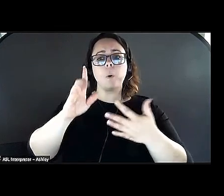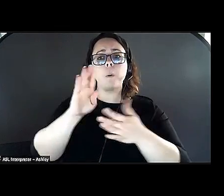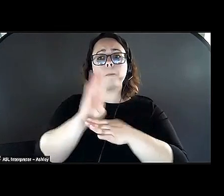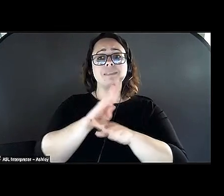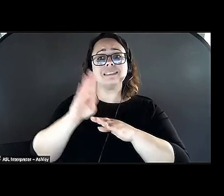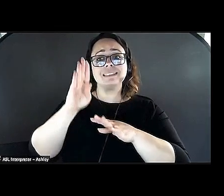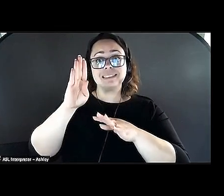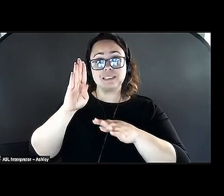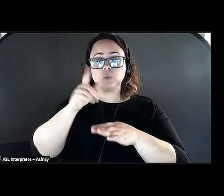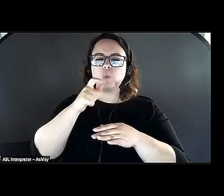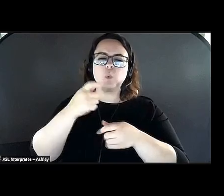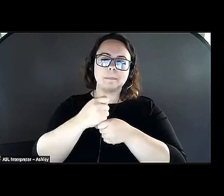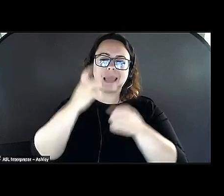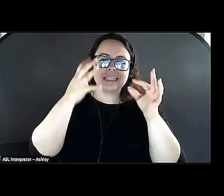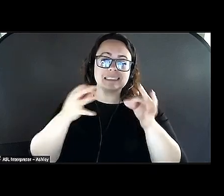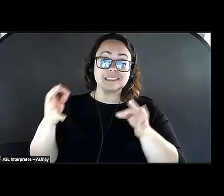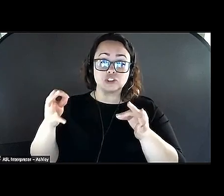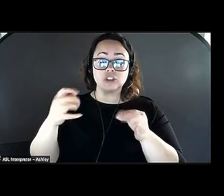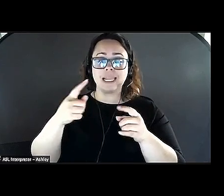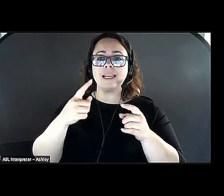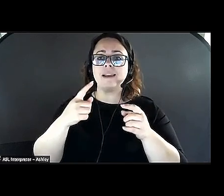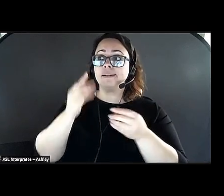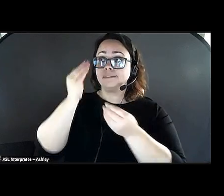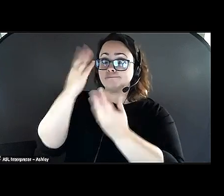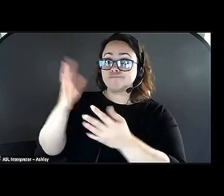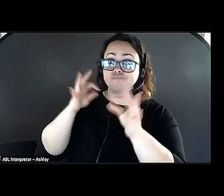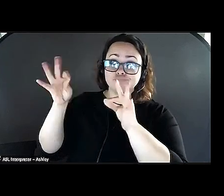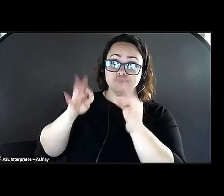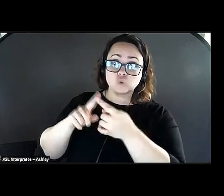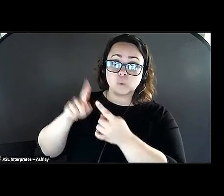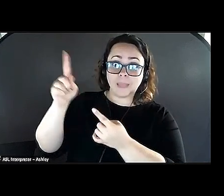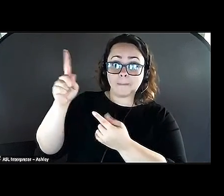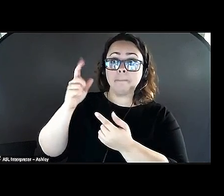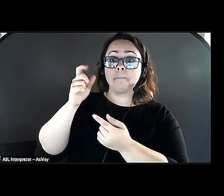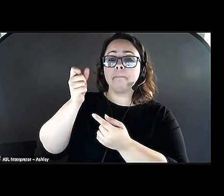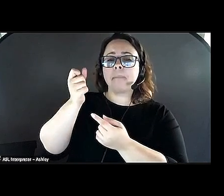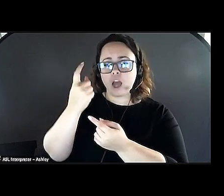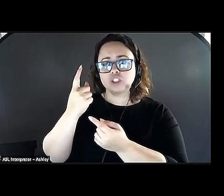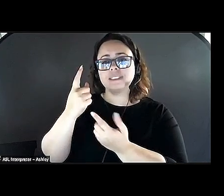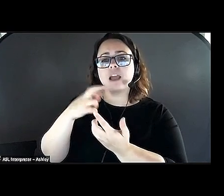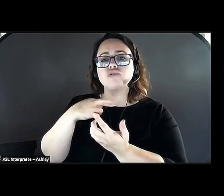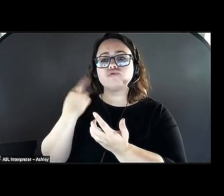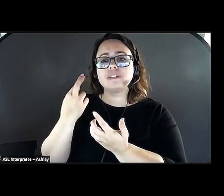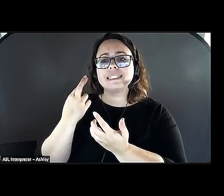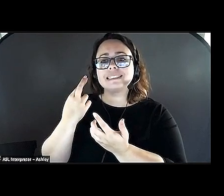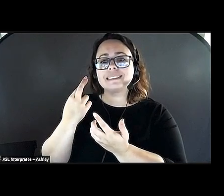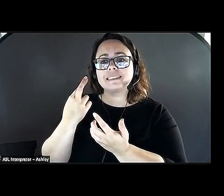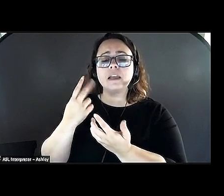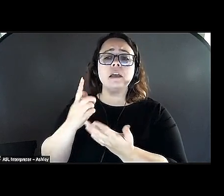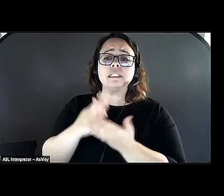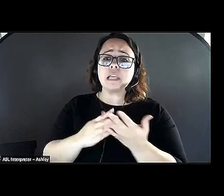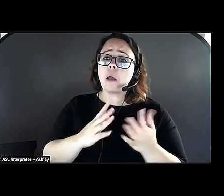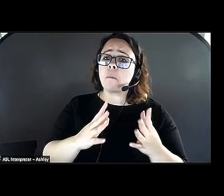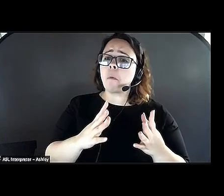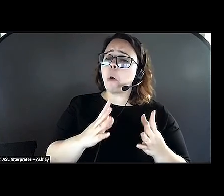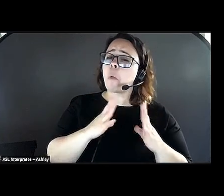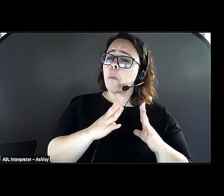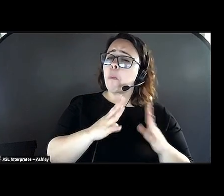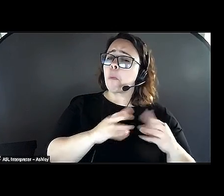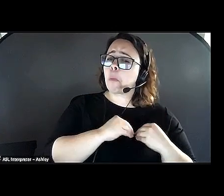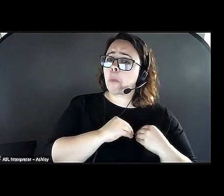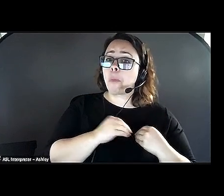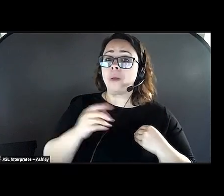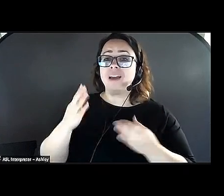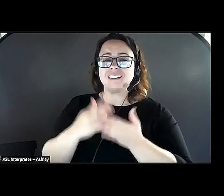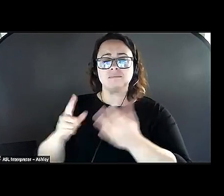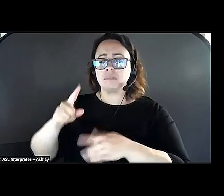decision makers understands, okay, what are the risks that maybe some are okay to accept, and what are the ones we